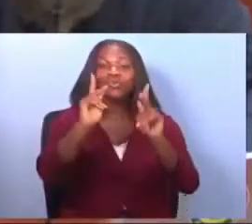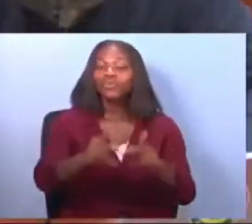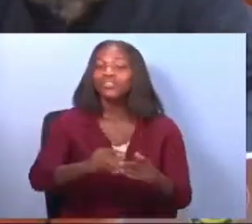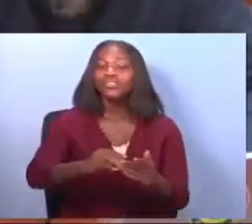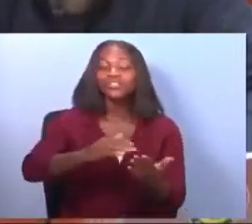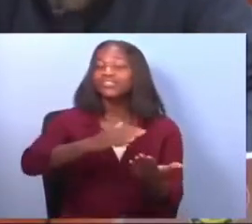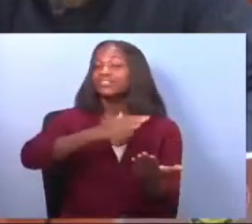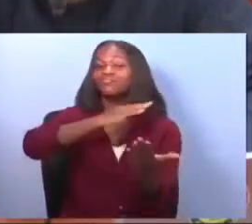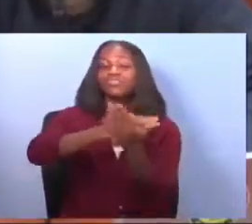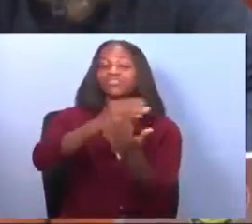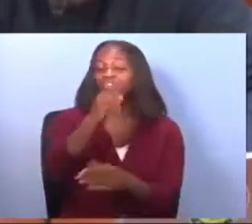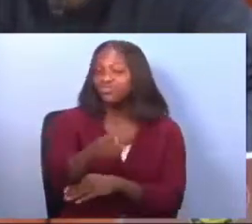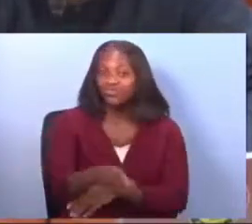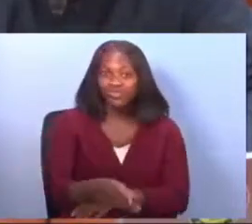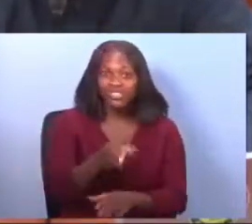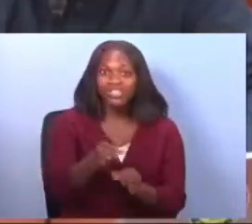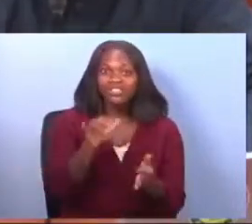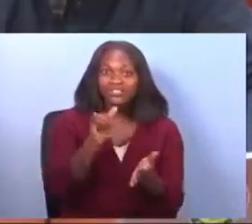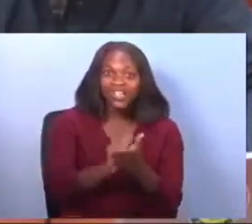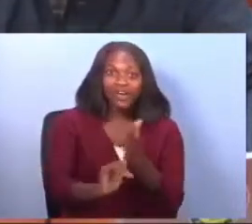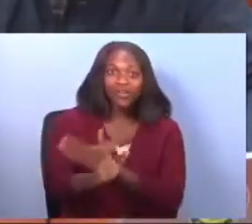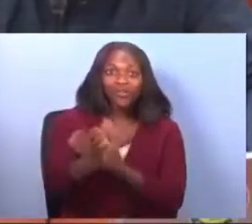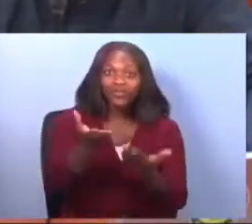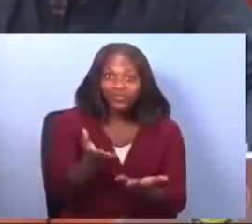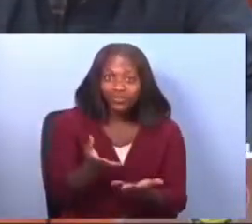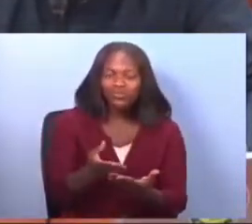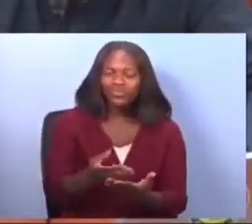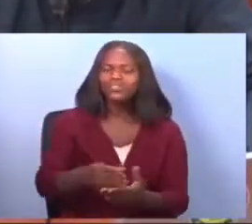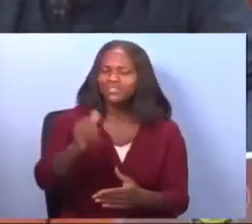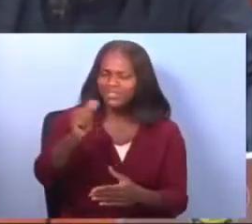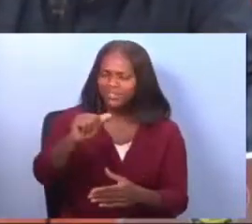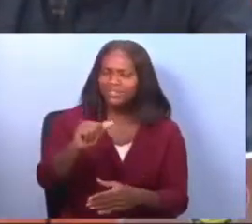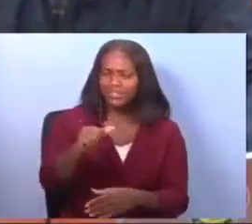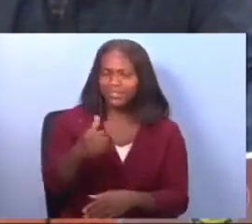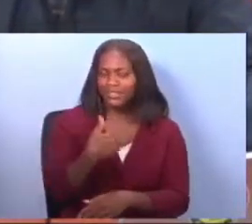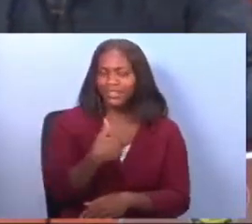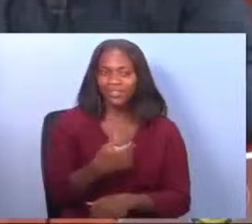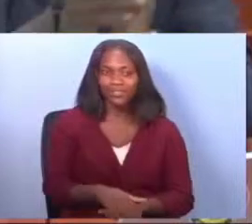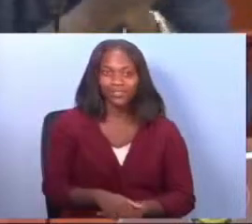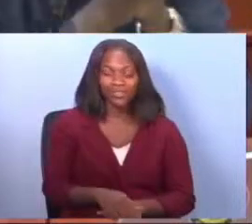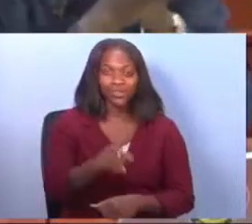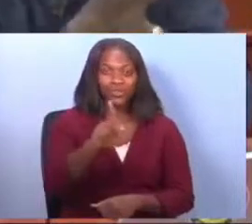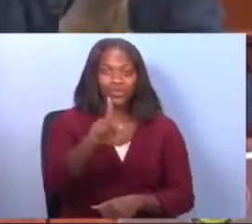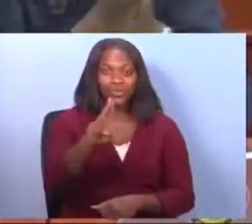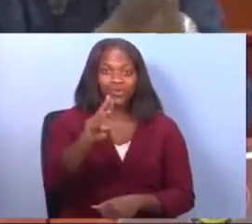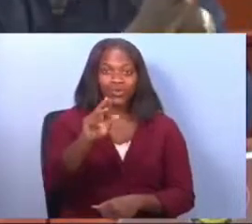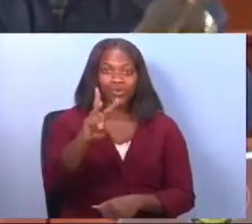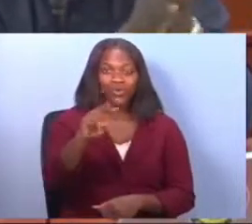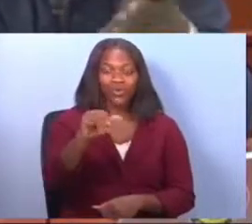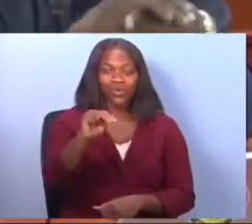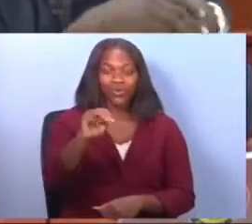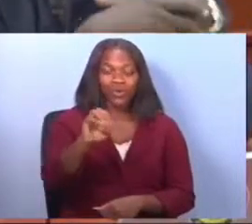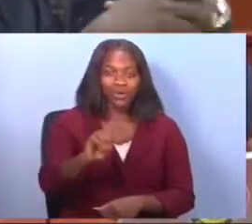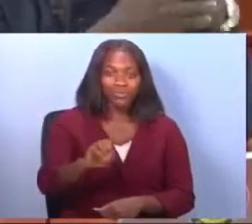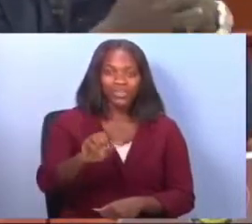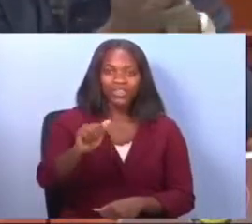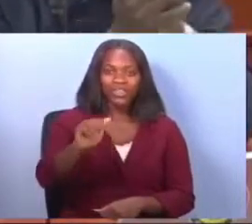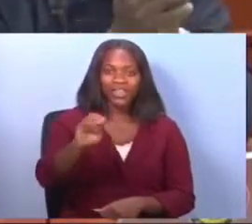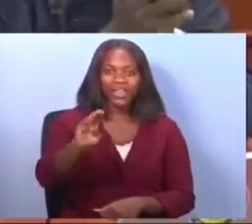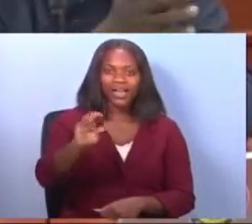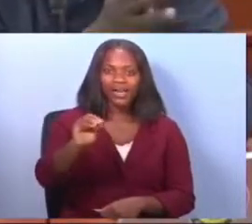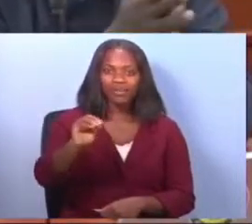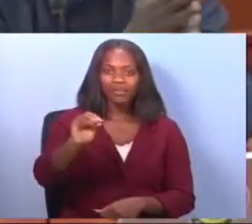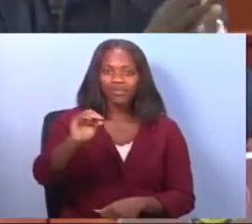destiny has it for you, you will get it. Why are you scared? Kwame Agboja is going to roads and highways.